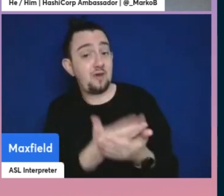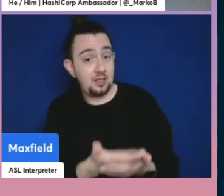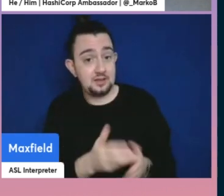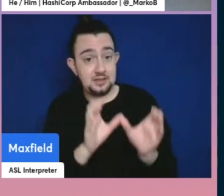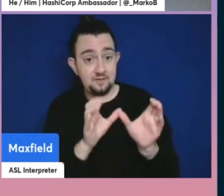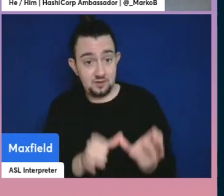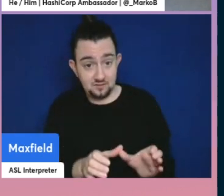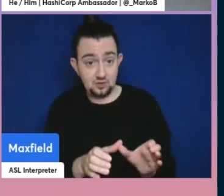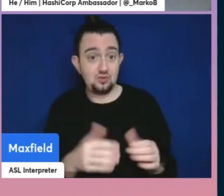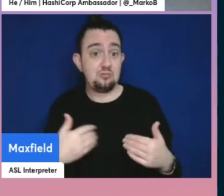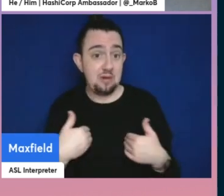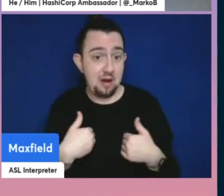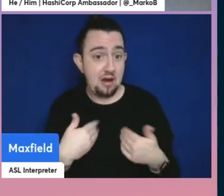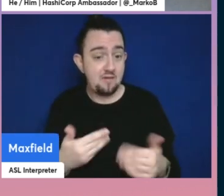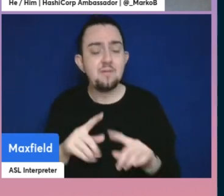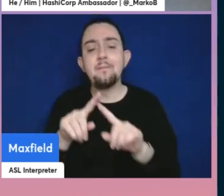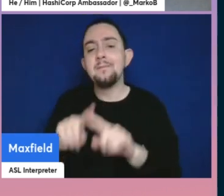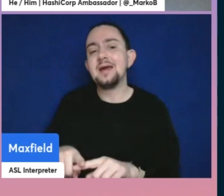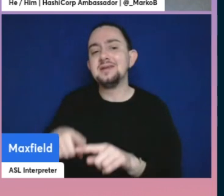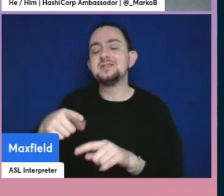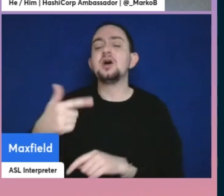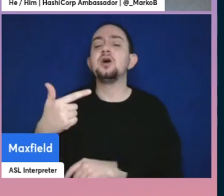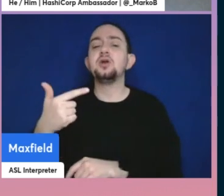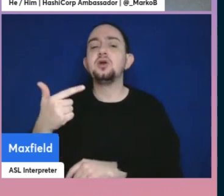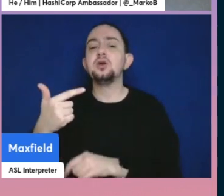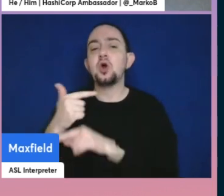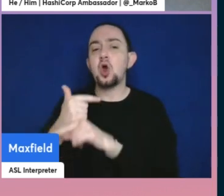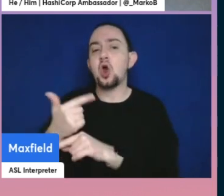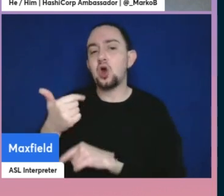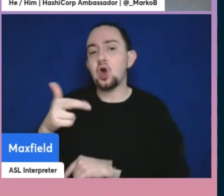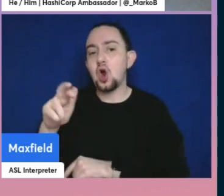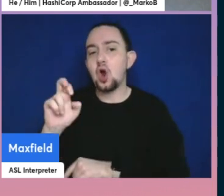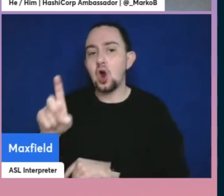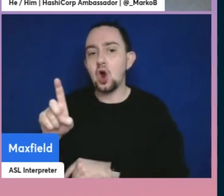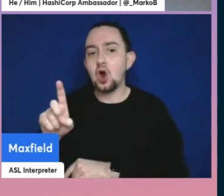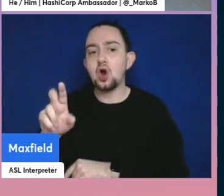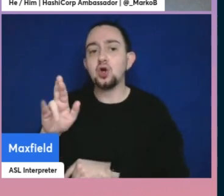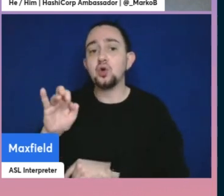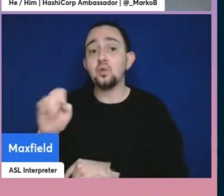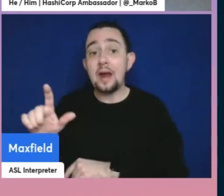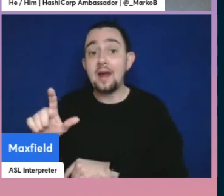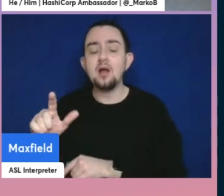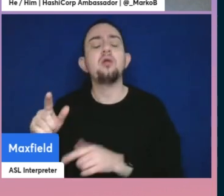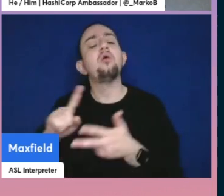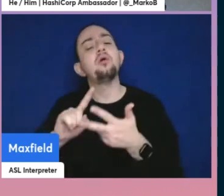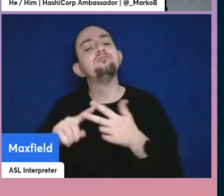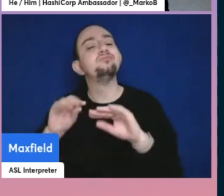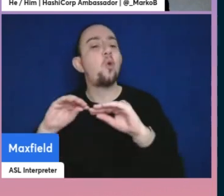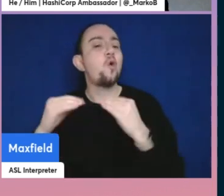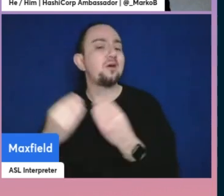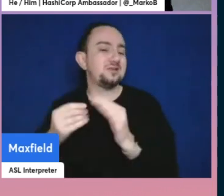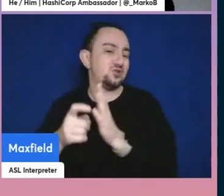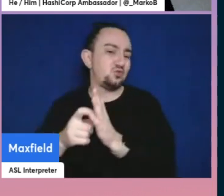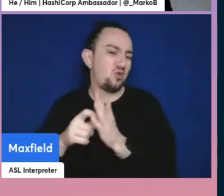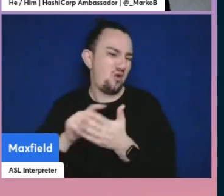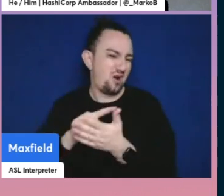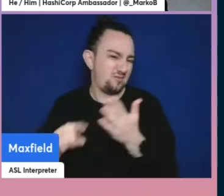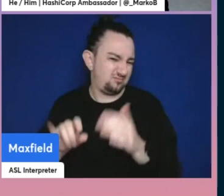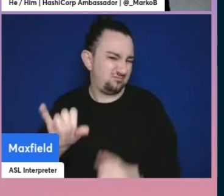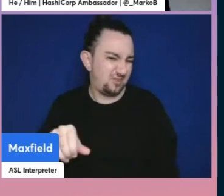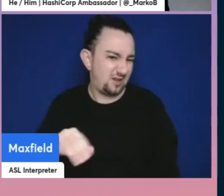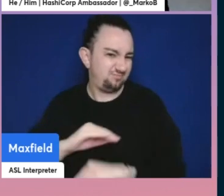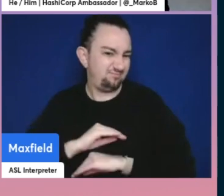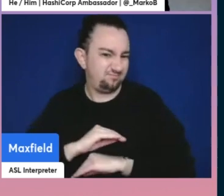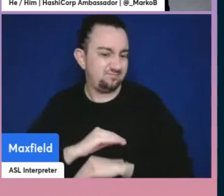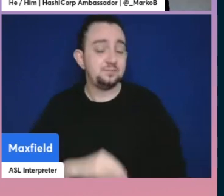best based on the guardrails or organizational requirements that you might have. So, if we look at the